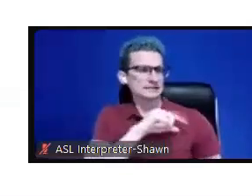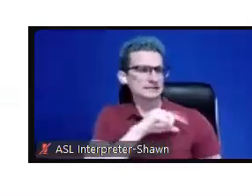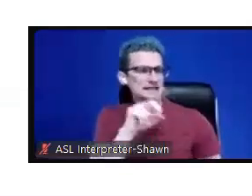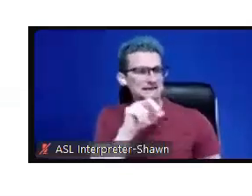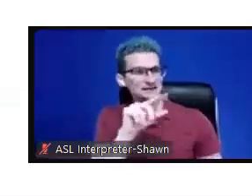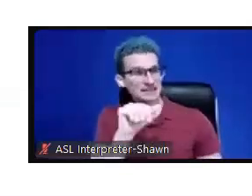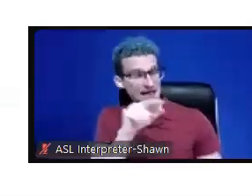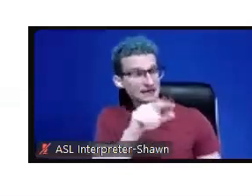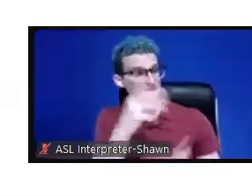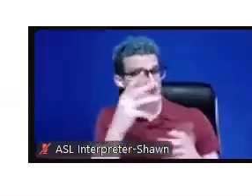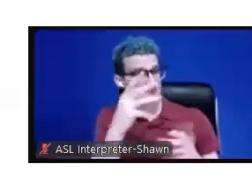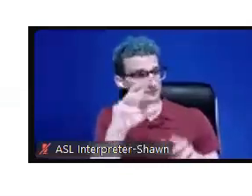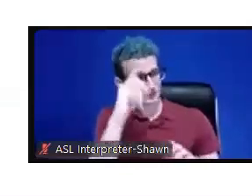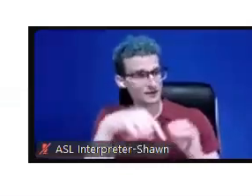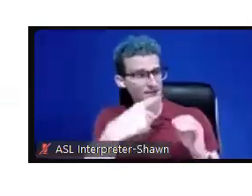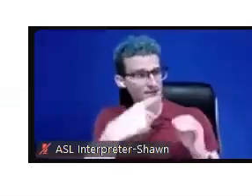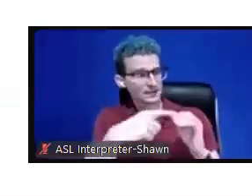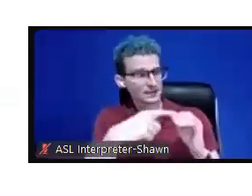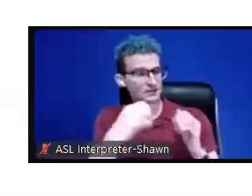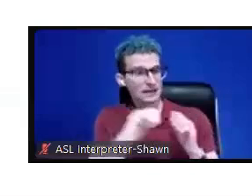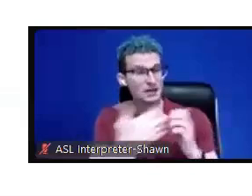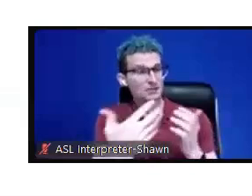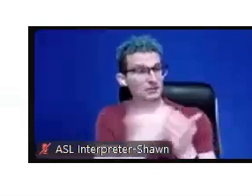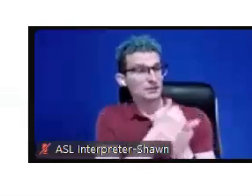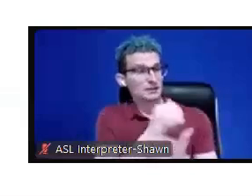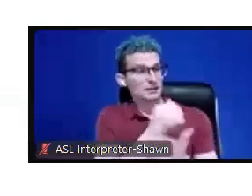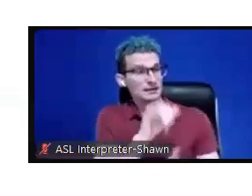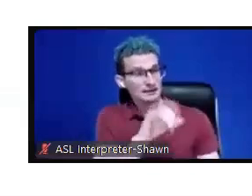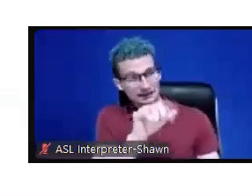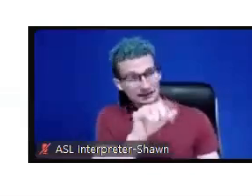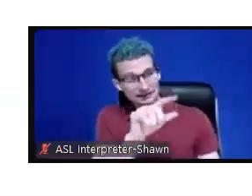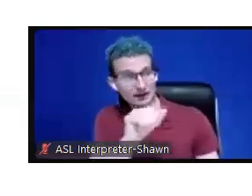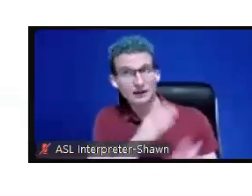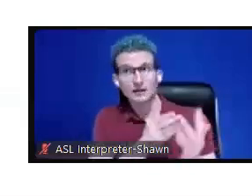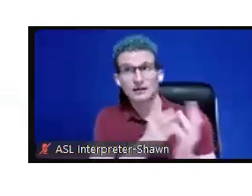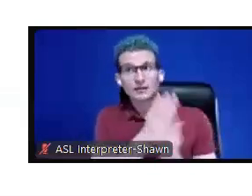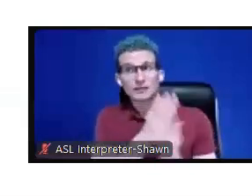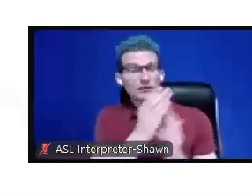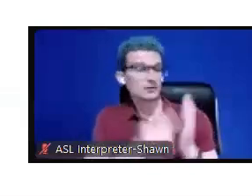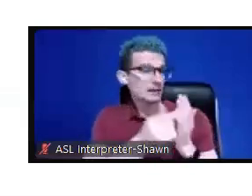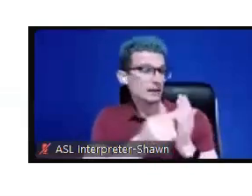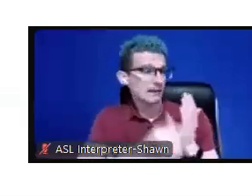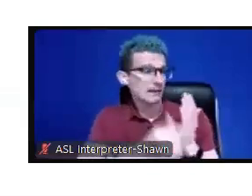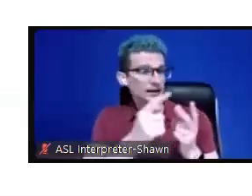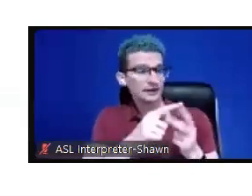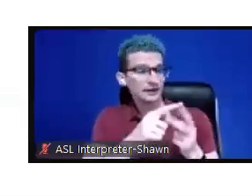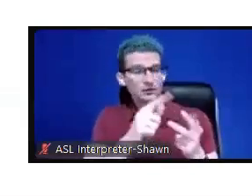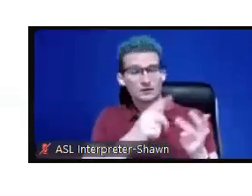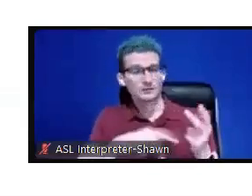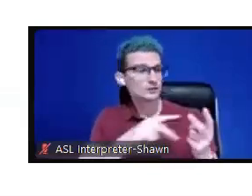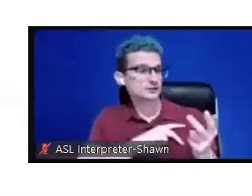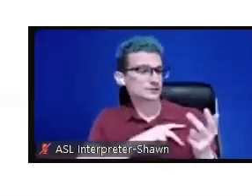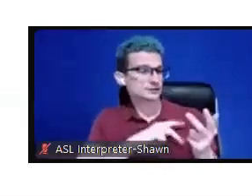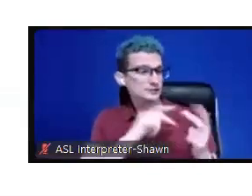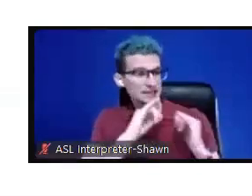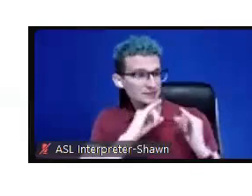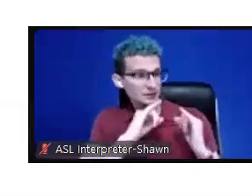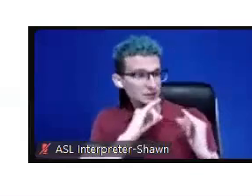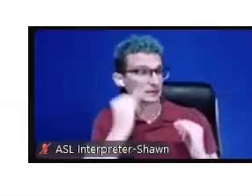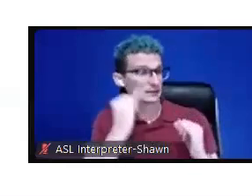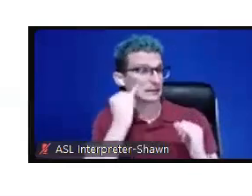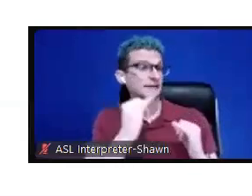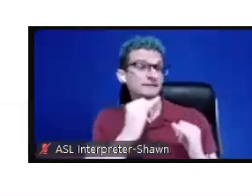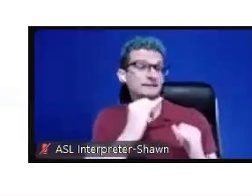how are you going to collect that data? Is it going to be through pamphlet or is it going to be through personal interviews? If it is through personal interviews, how will